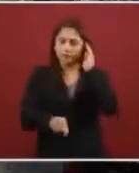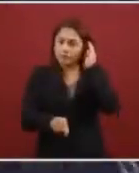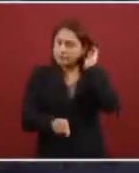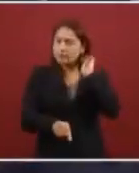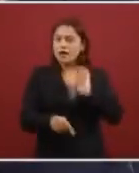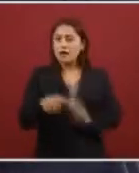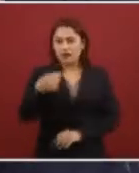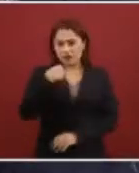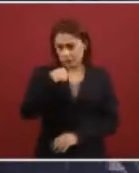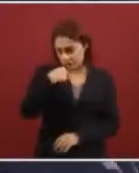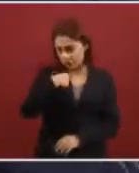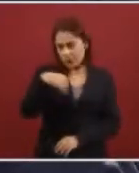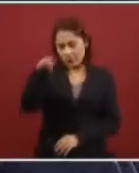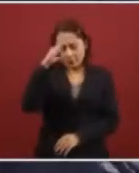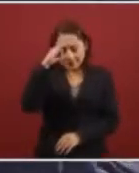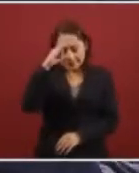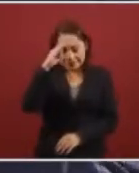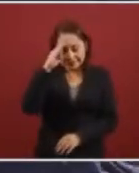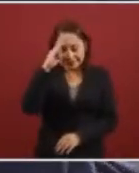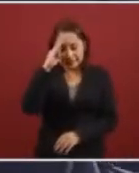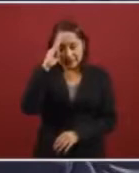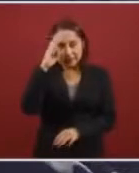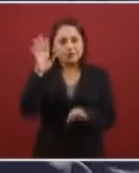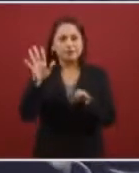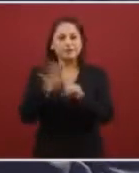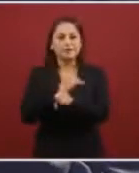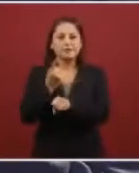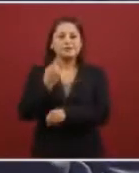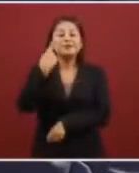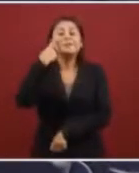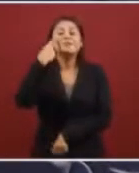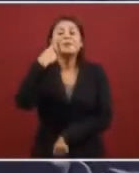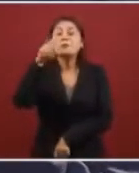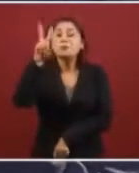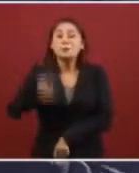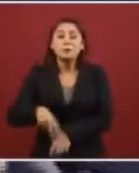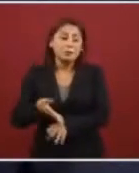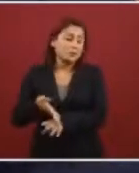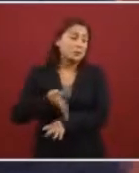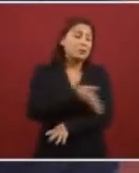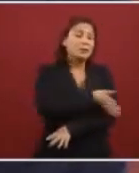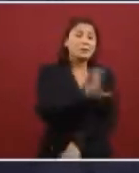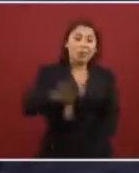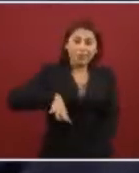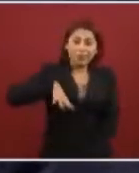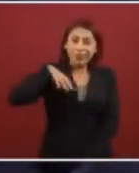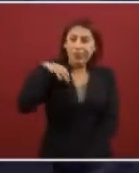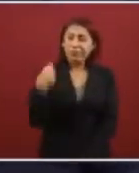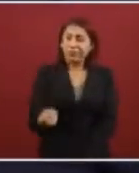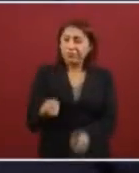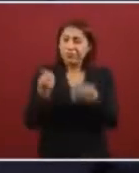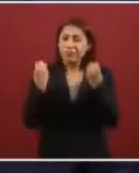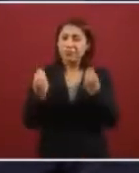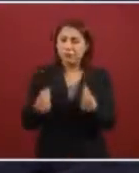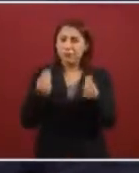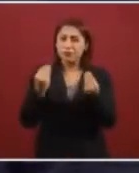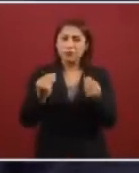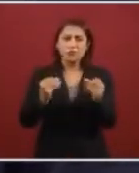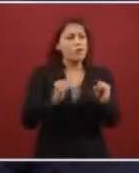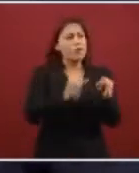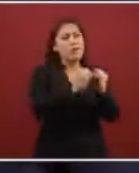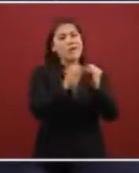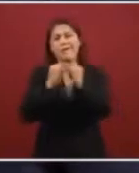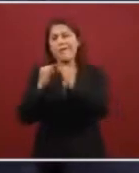viendo. Es que I'm looking at that. Abusaron. Because they abused. Empezaron todos los organismos. All